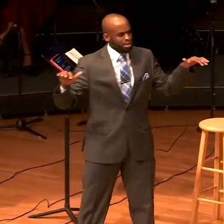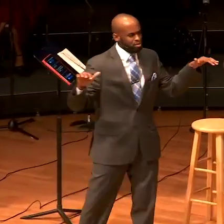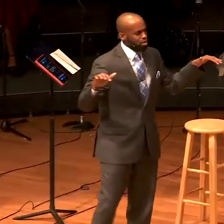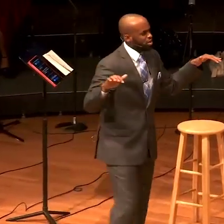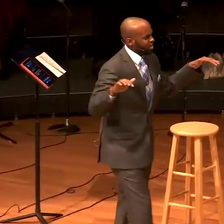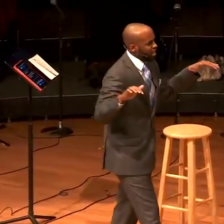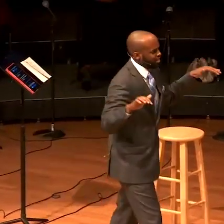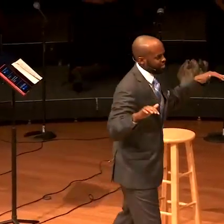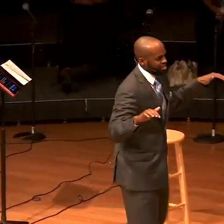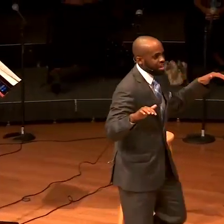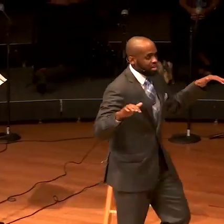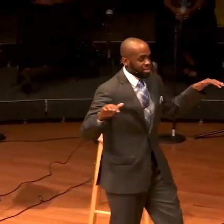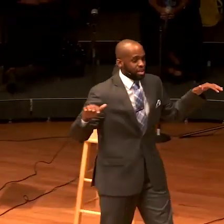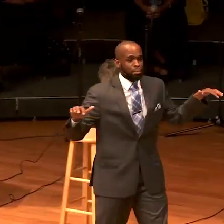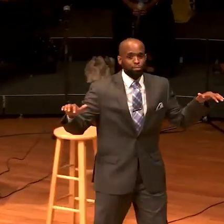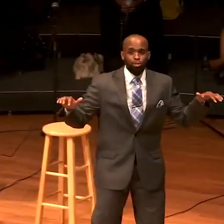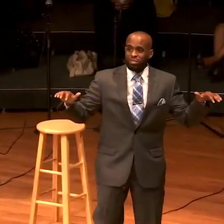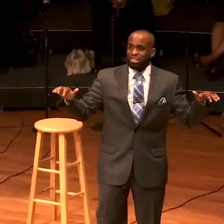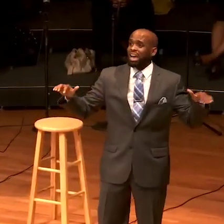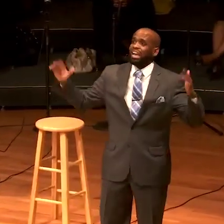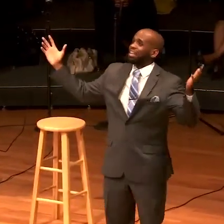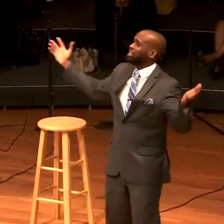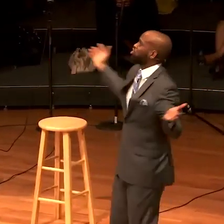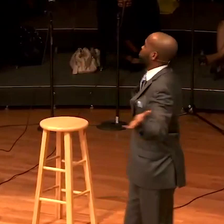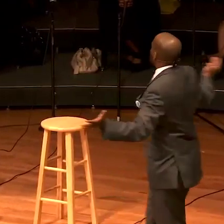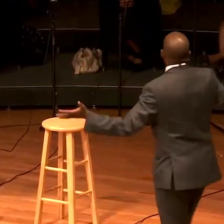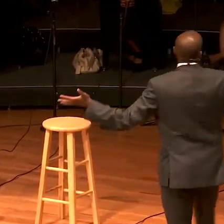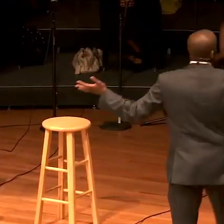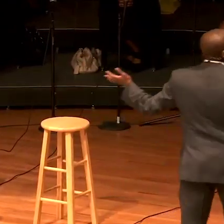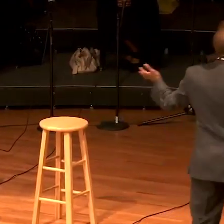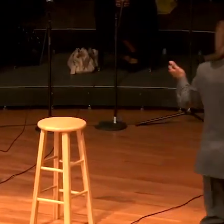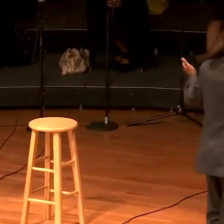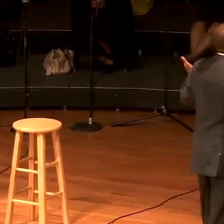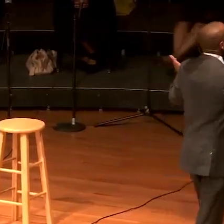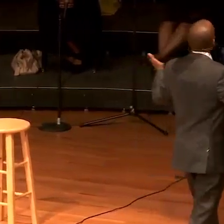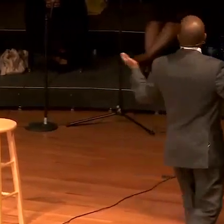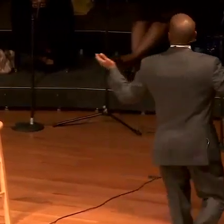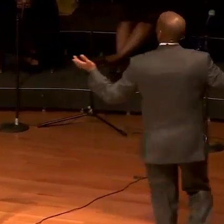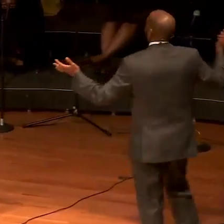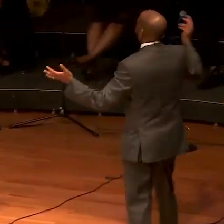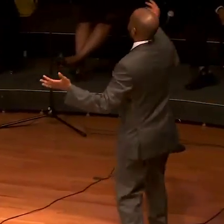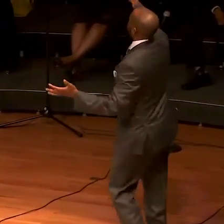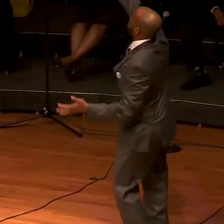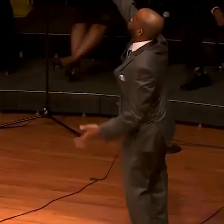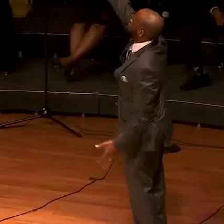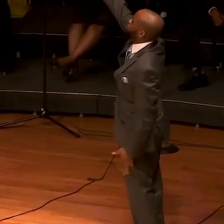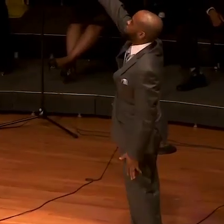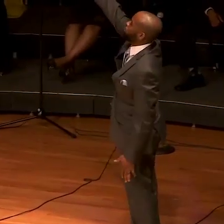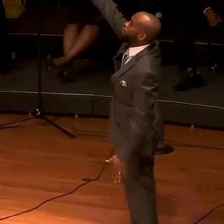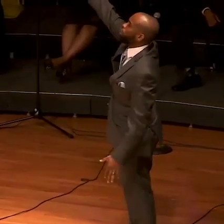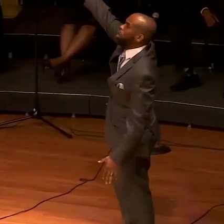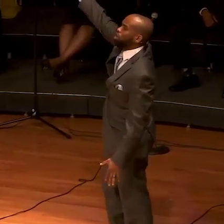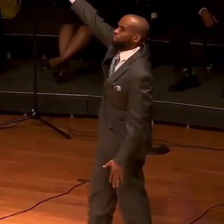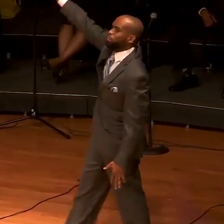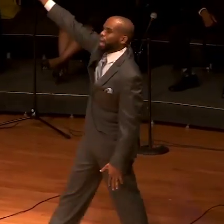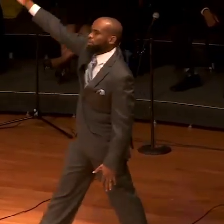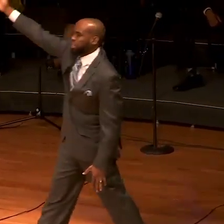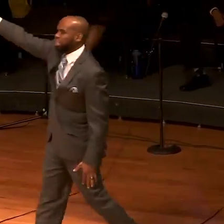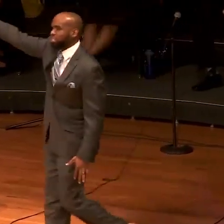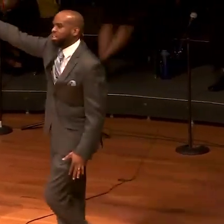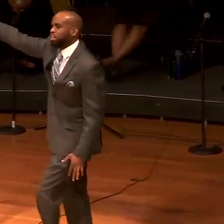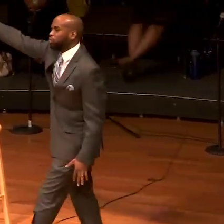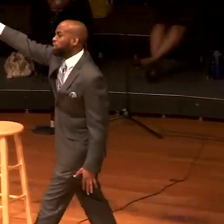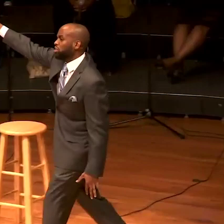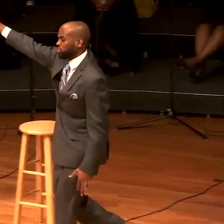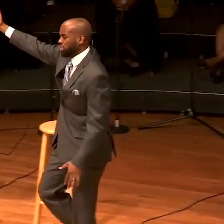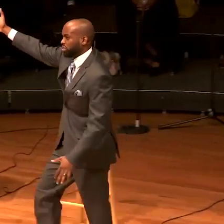this time, based on archaeologists, this upper room is not like this room here. It's not like Eutychus is somewhere far off in the